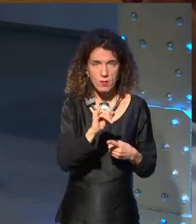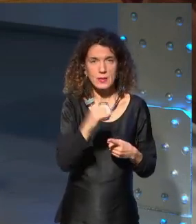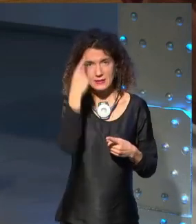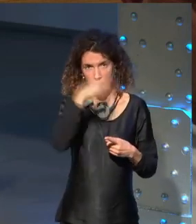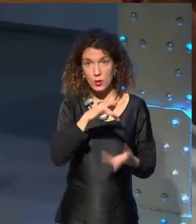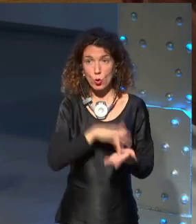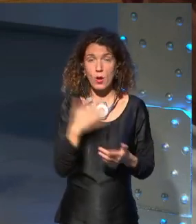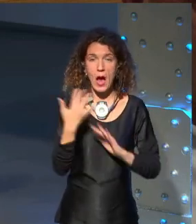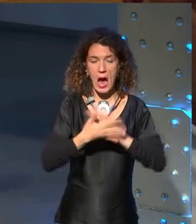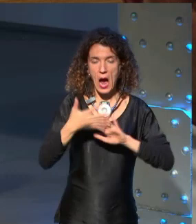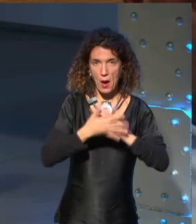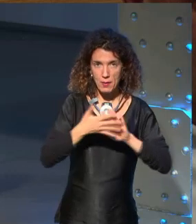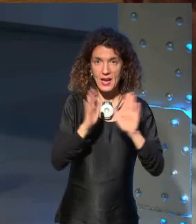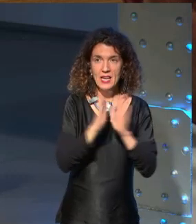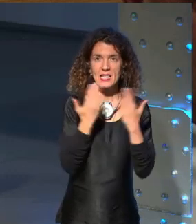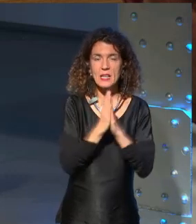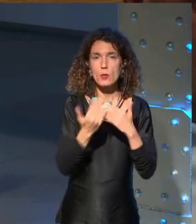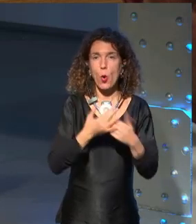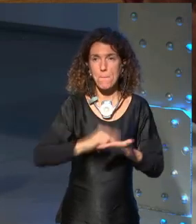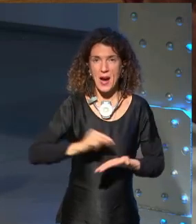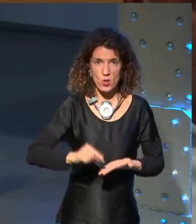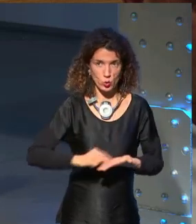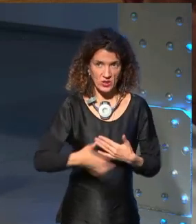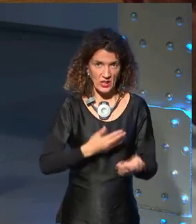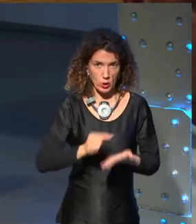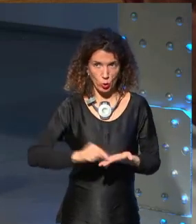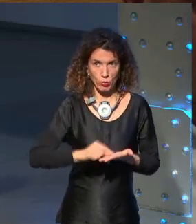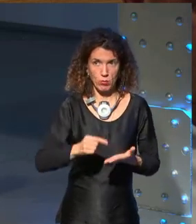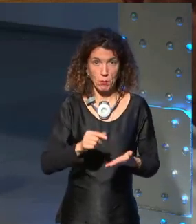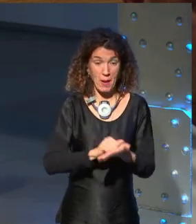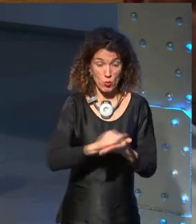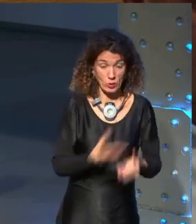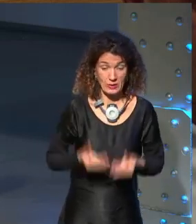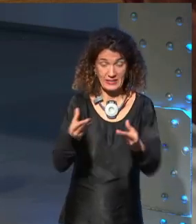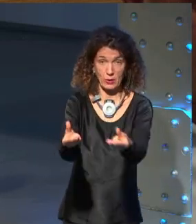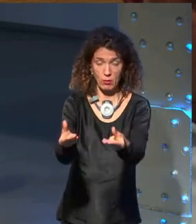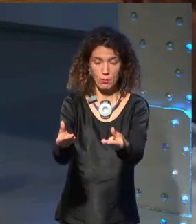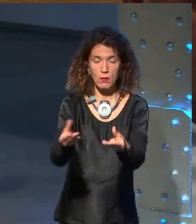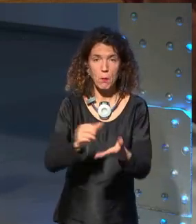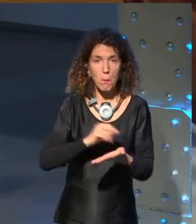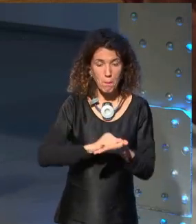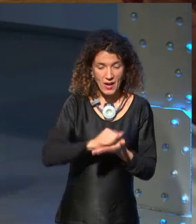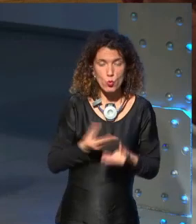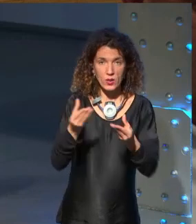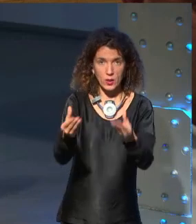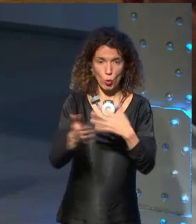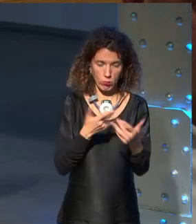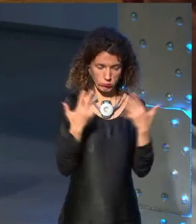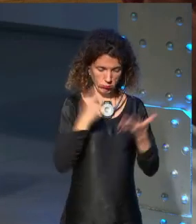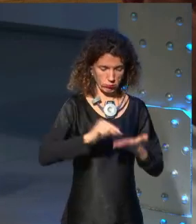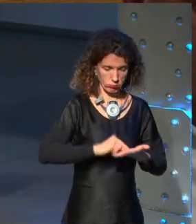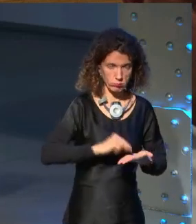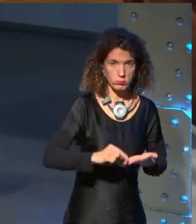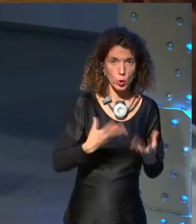is just out of curiosity. When you speak about your manuscripts, what you hand in, is it truly